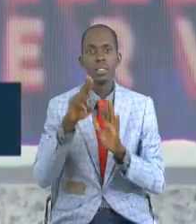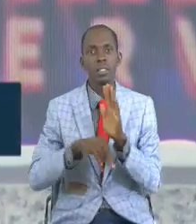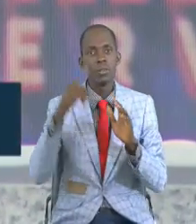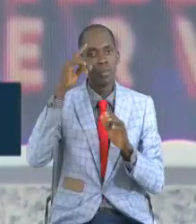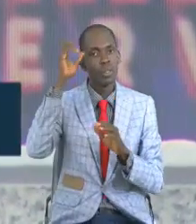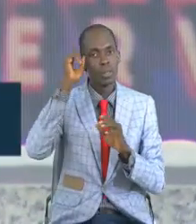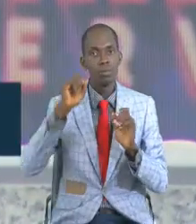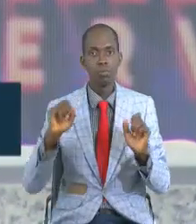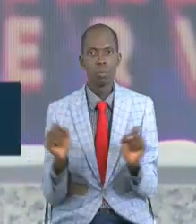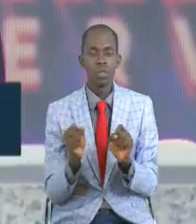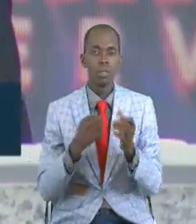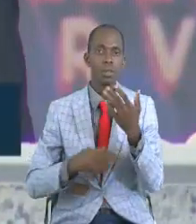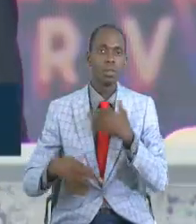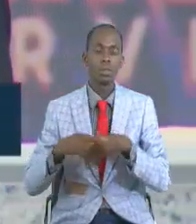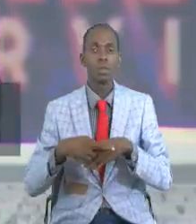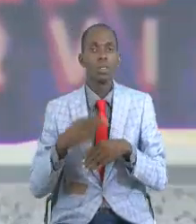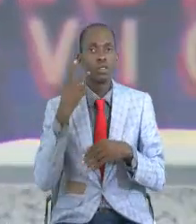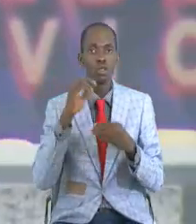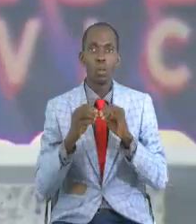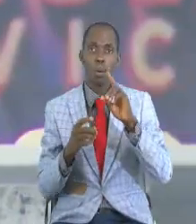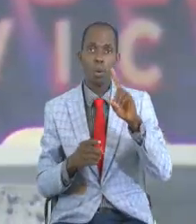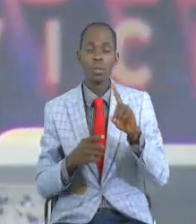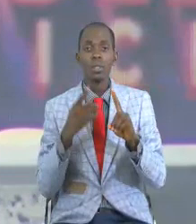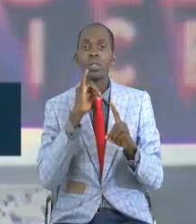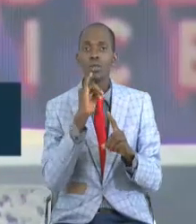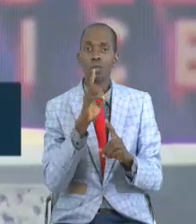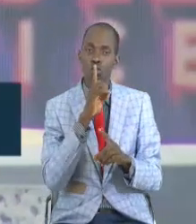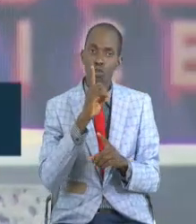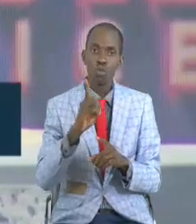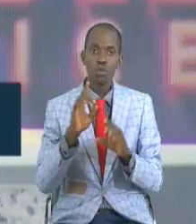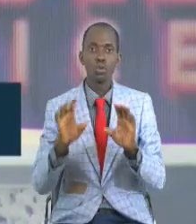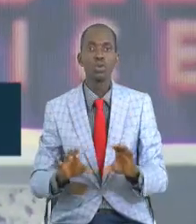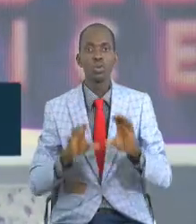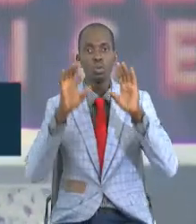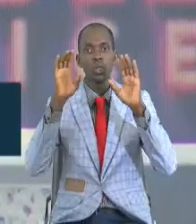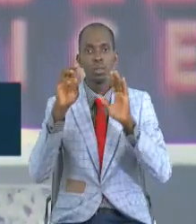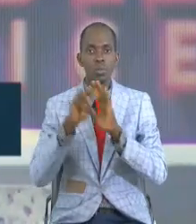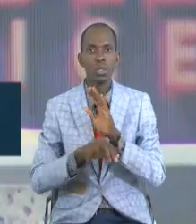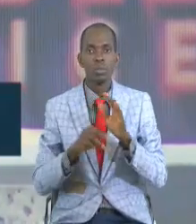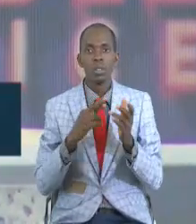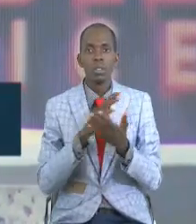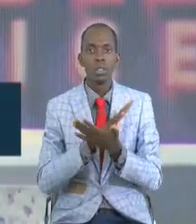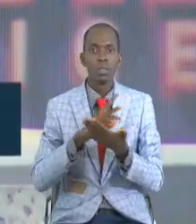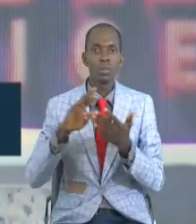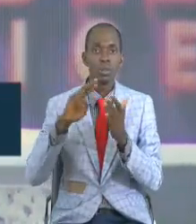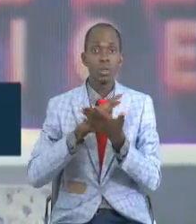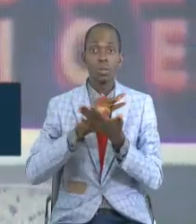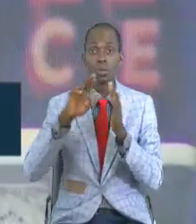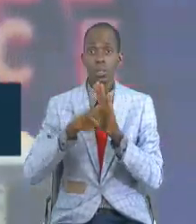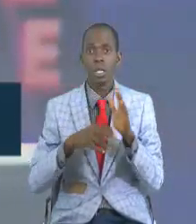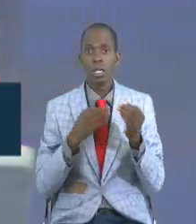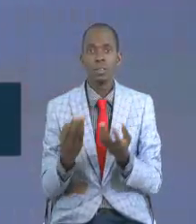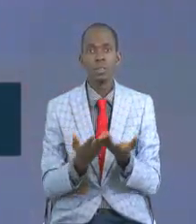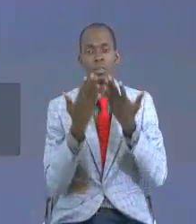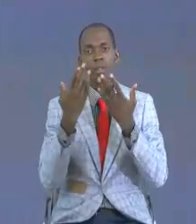Number one is true commitment, righteousness, and sacrificial resolve. Look